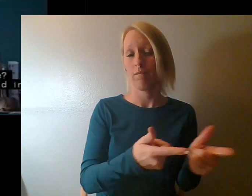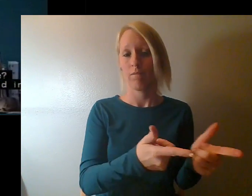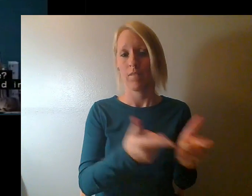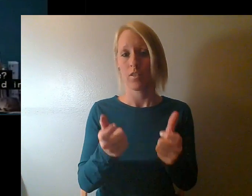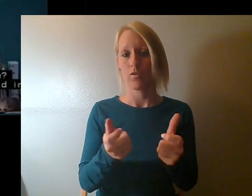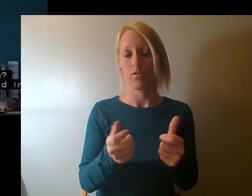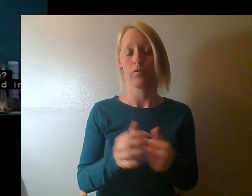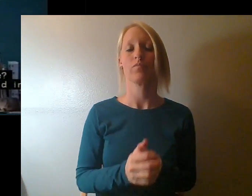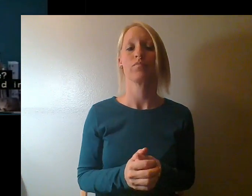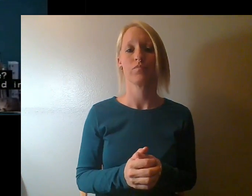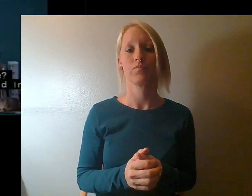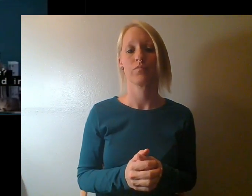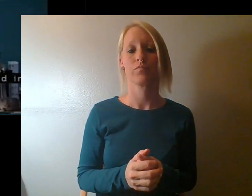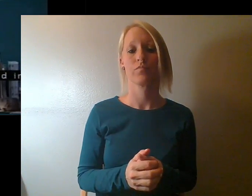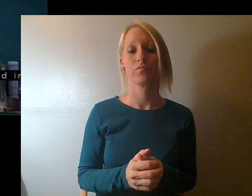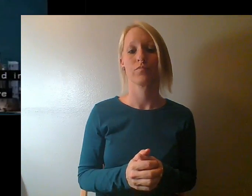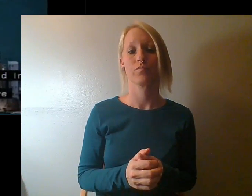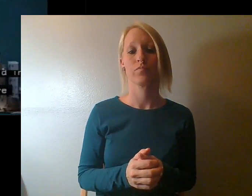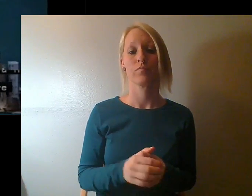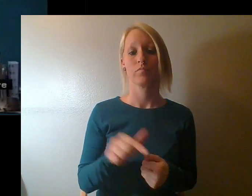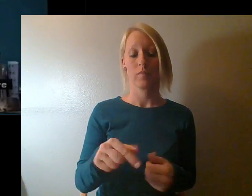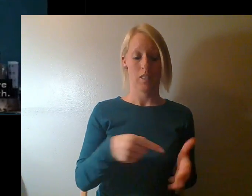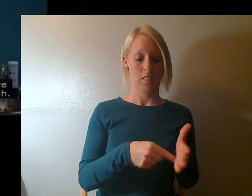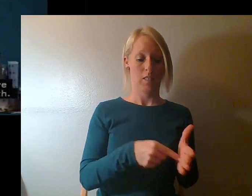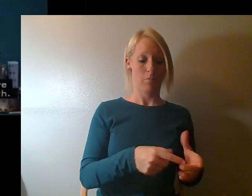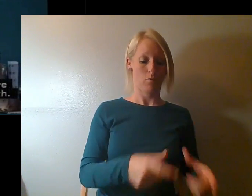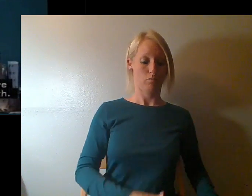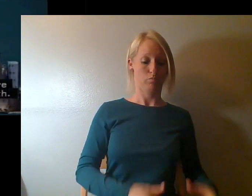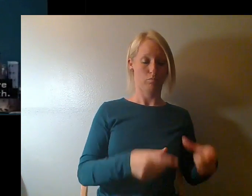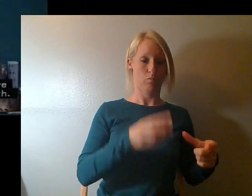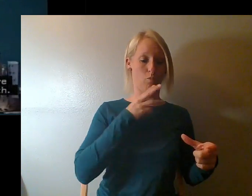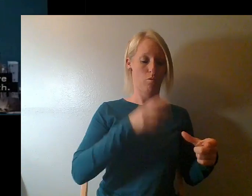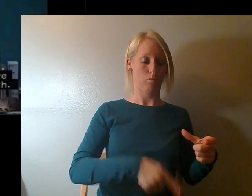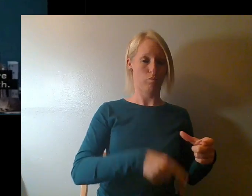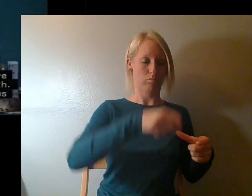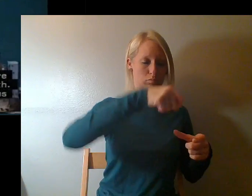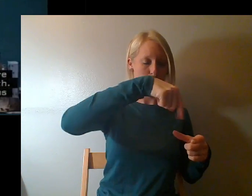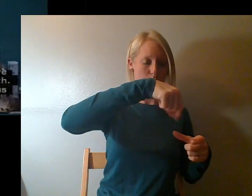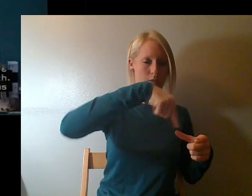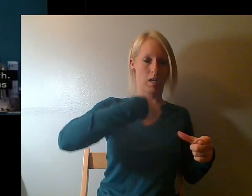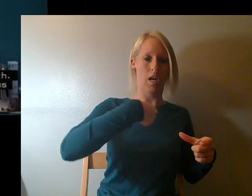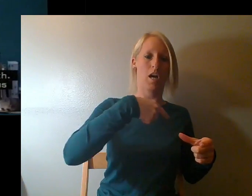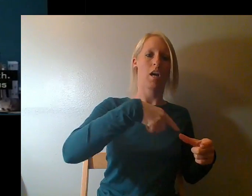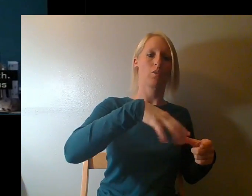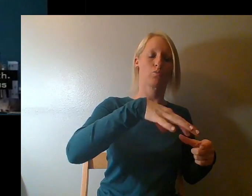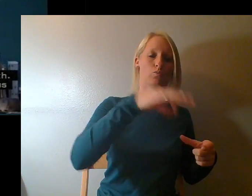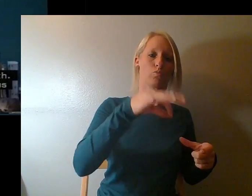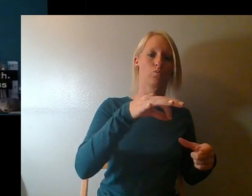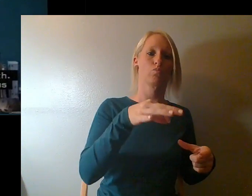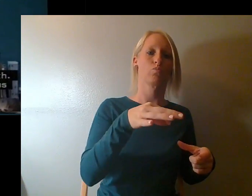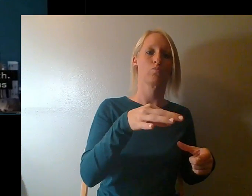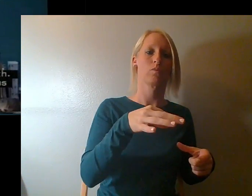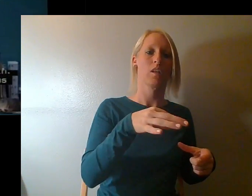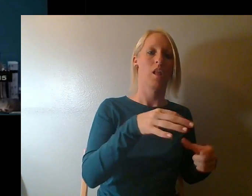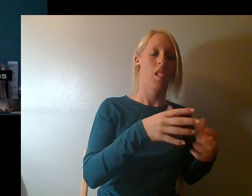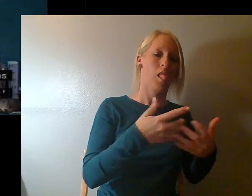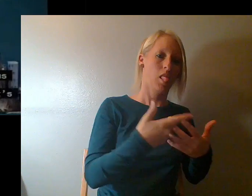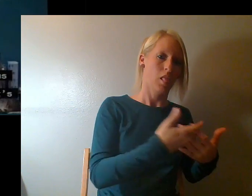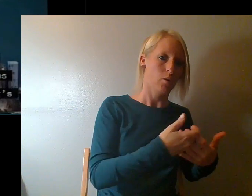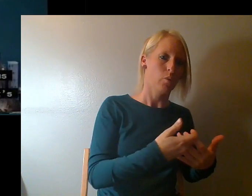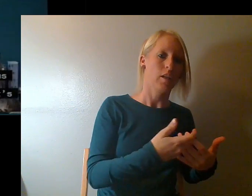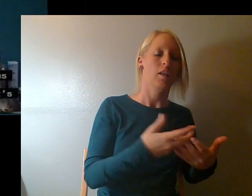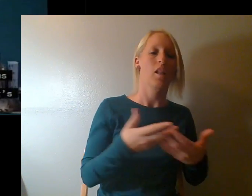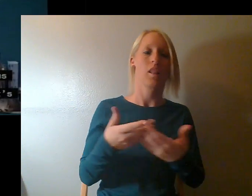liquid. All right, because these two things are actually equal to begin with. That's why diffusion happens nice and evenly. All right, but if I